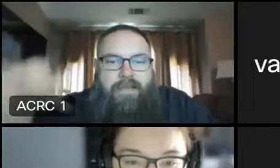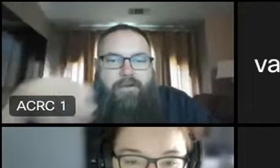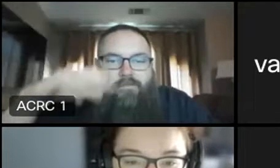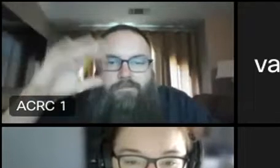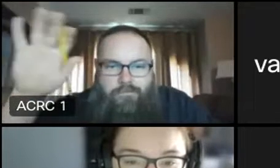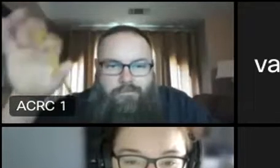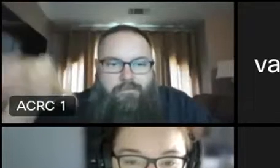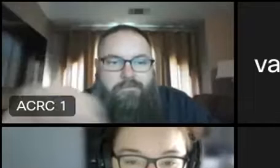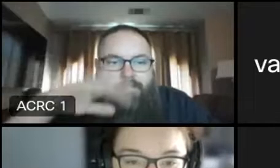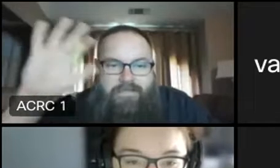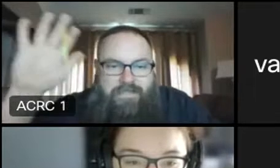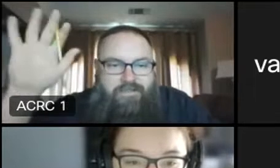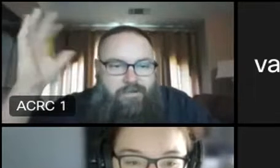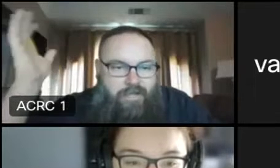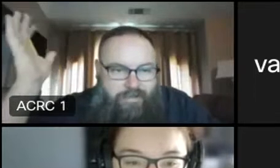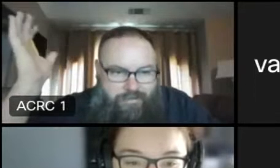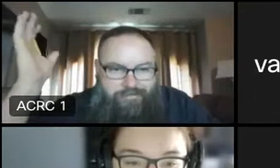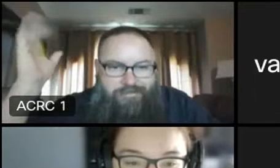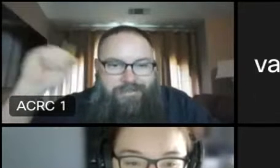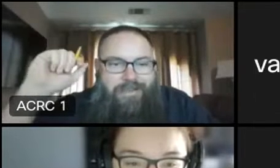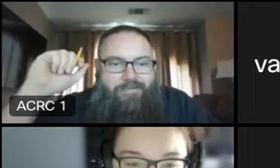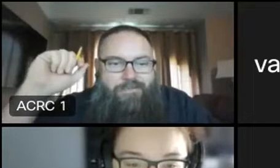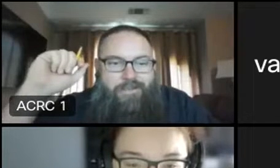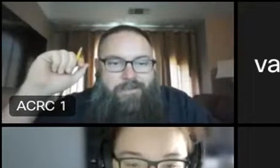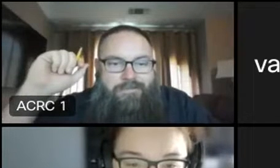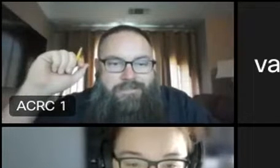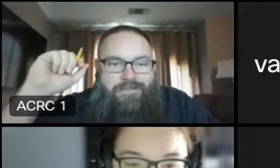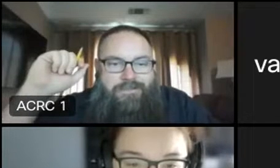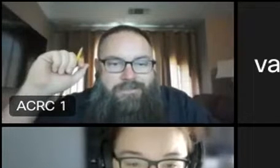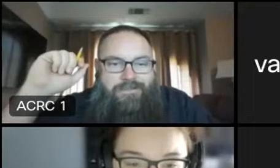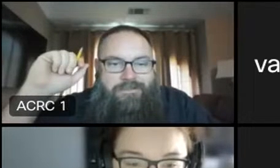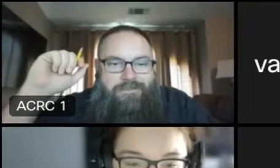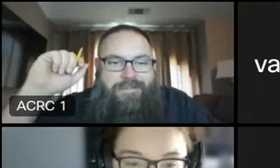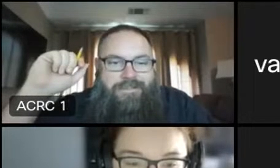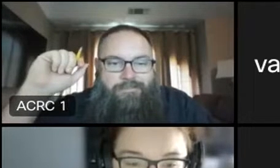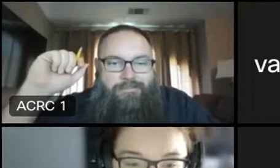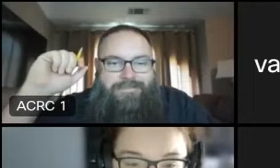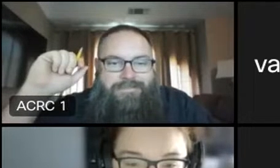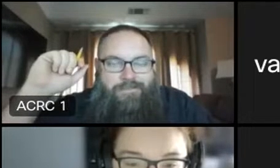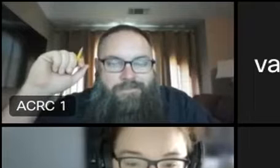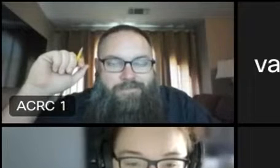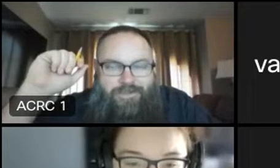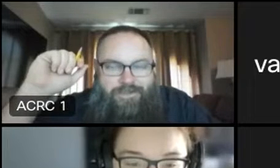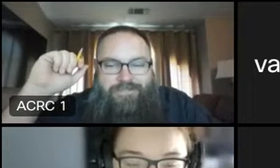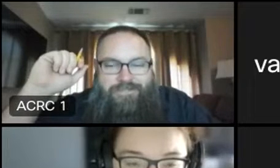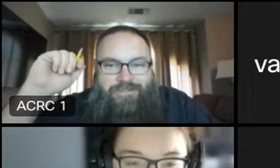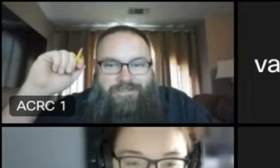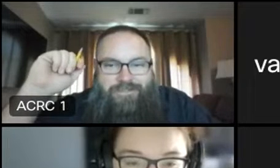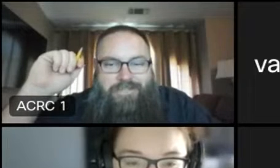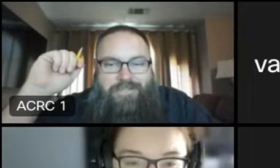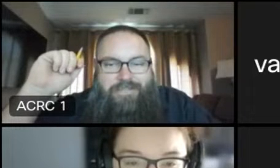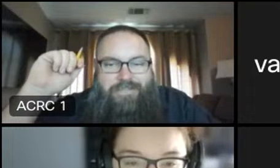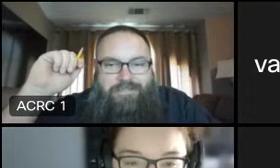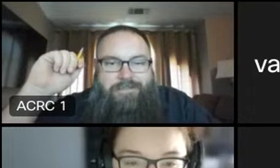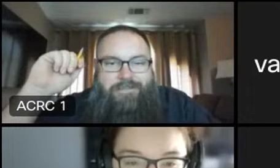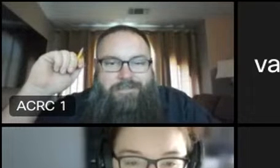to now assess our clients and figure out what's going to take the place of those alternative services